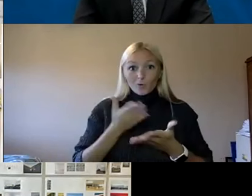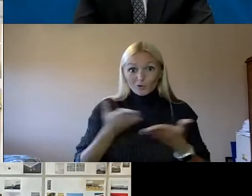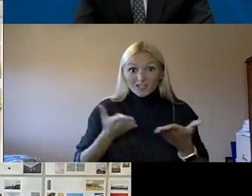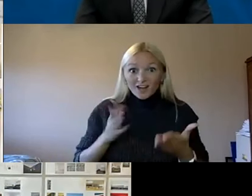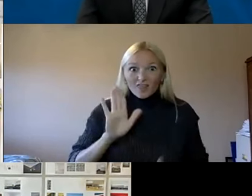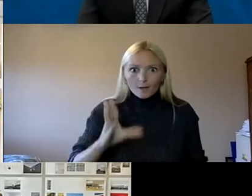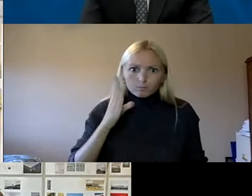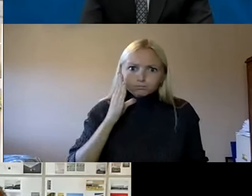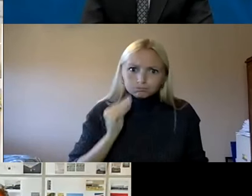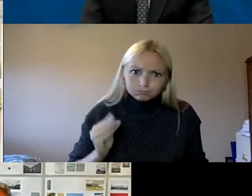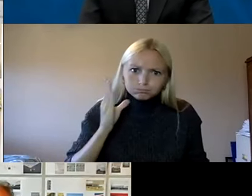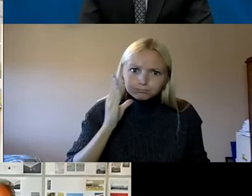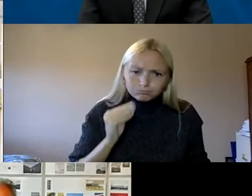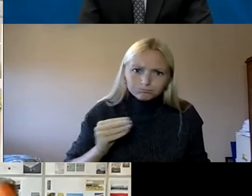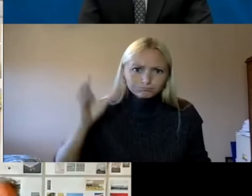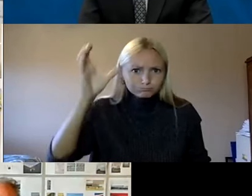to provide and present